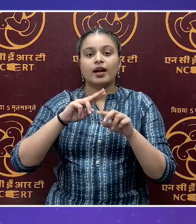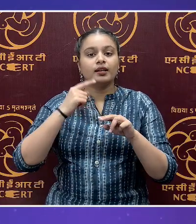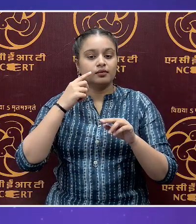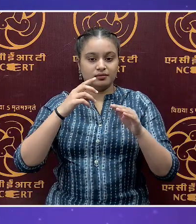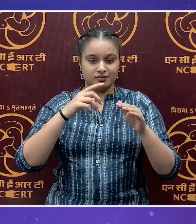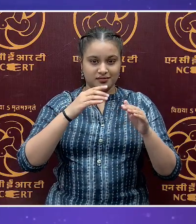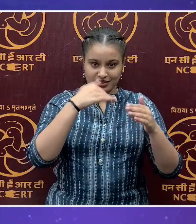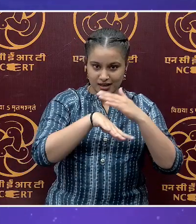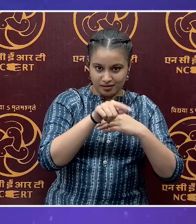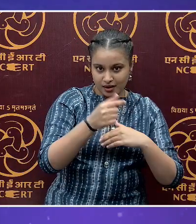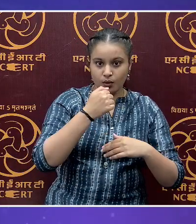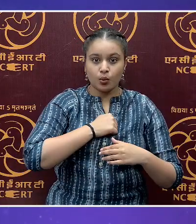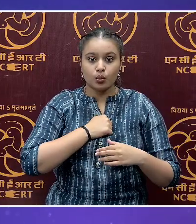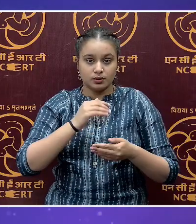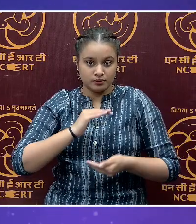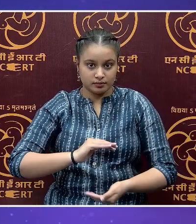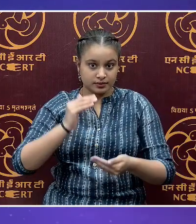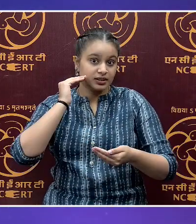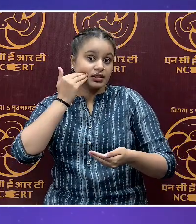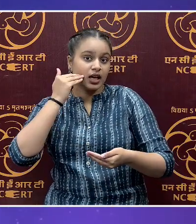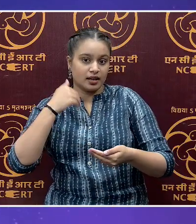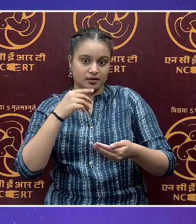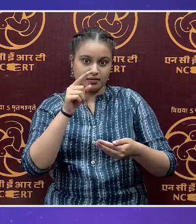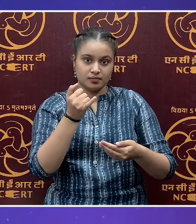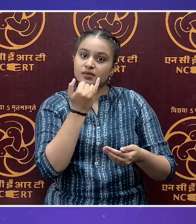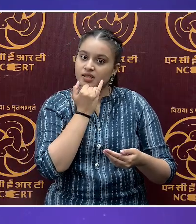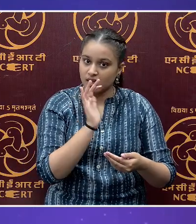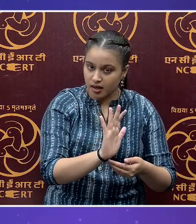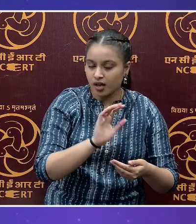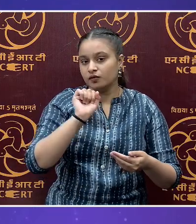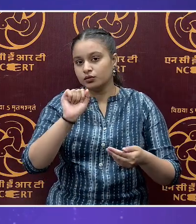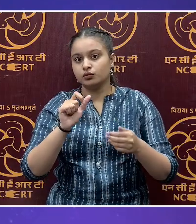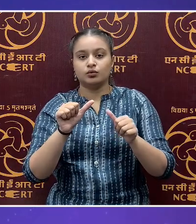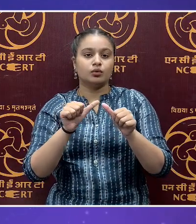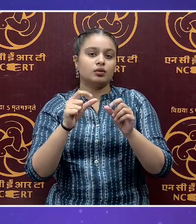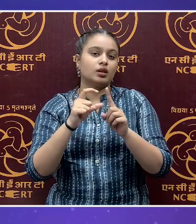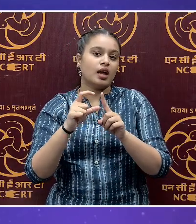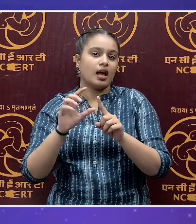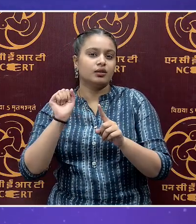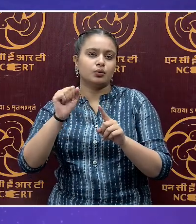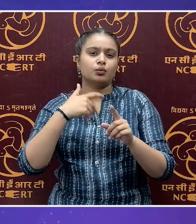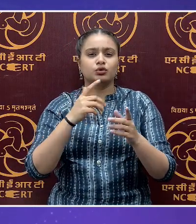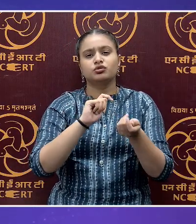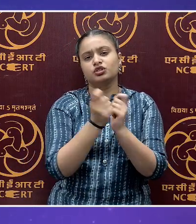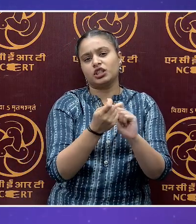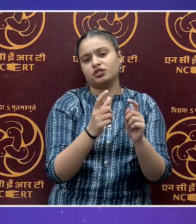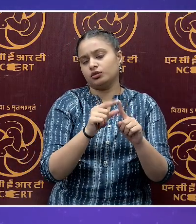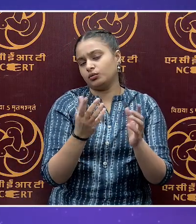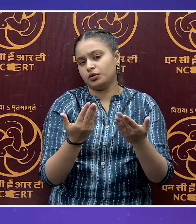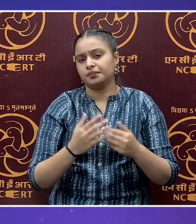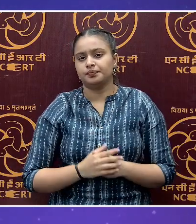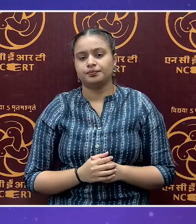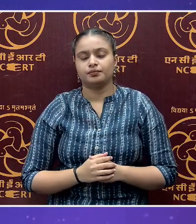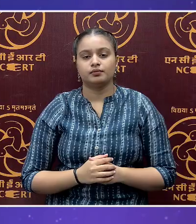any option to correct it? Yes, they can edit the profile and they can update this DOB.